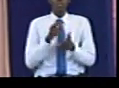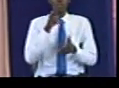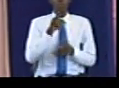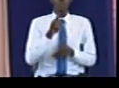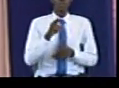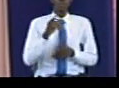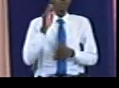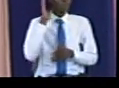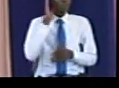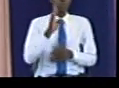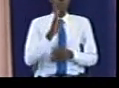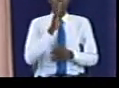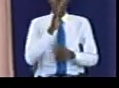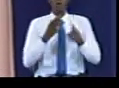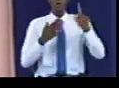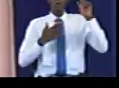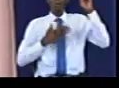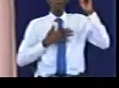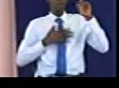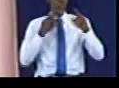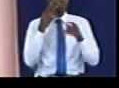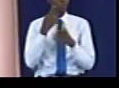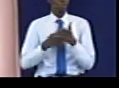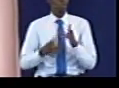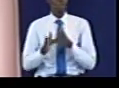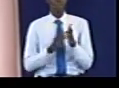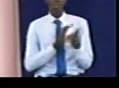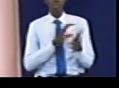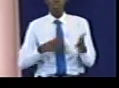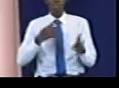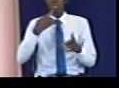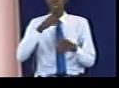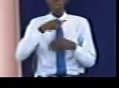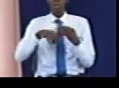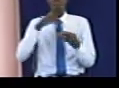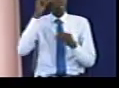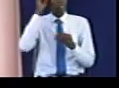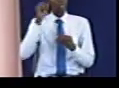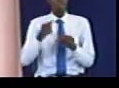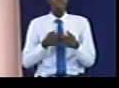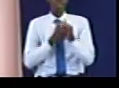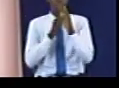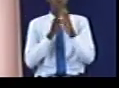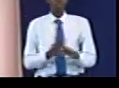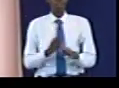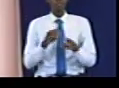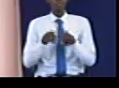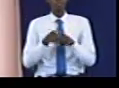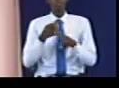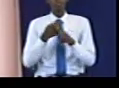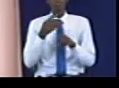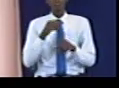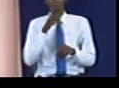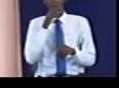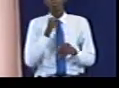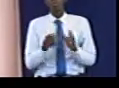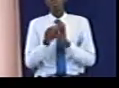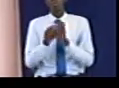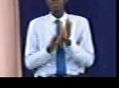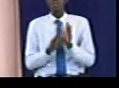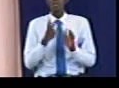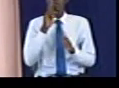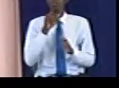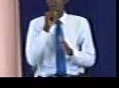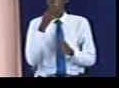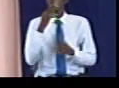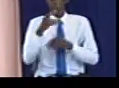you see what Jesus was saying about his own disciples. Even from the Old Testament, they are not of the world, even as I